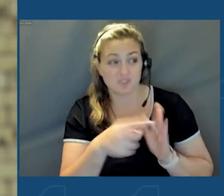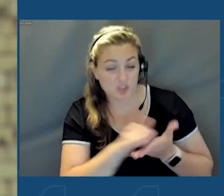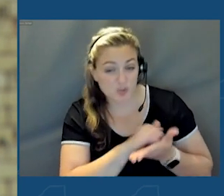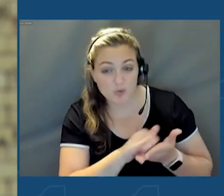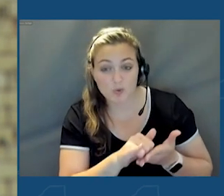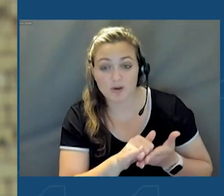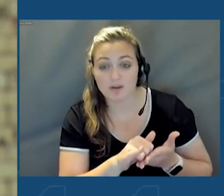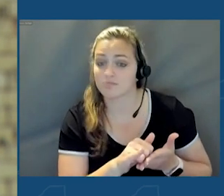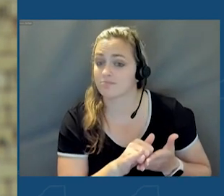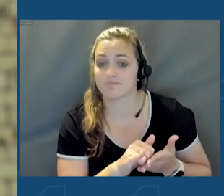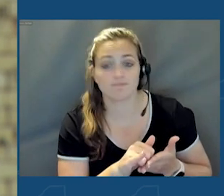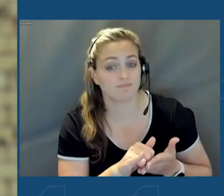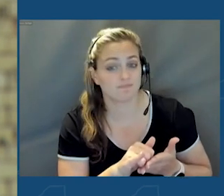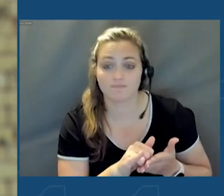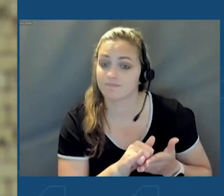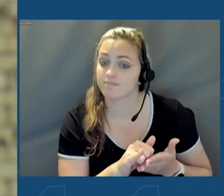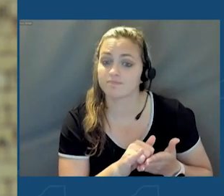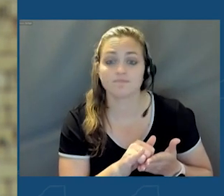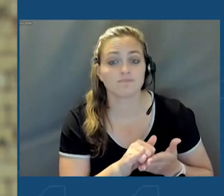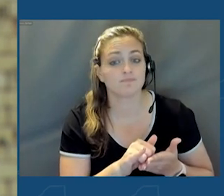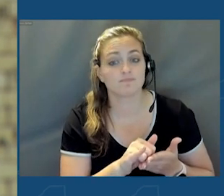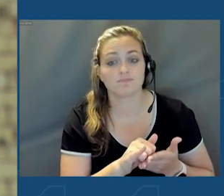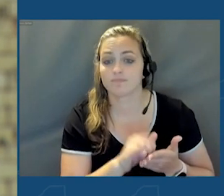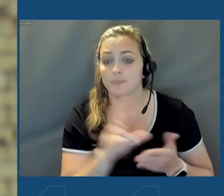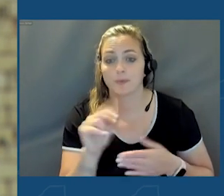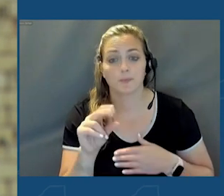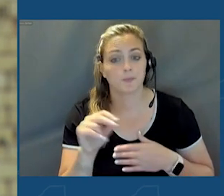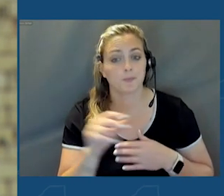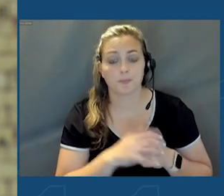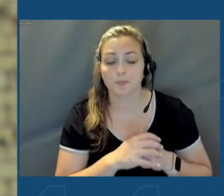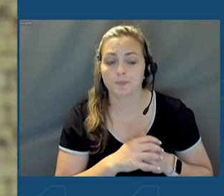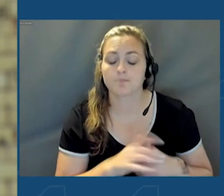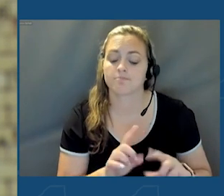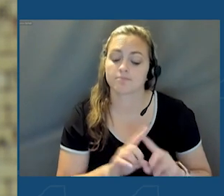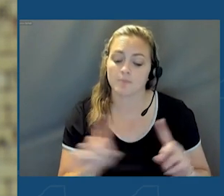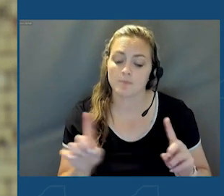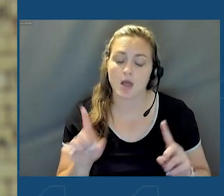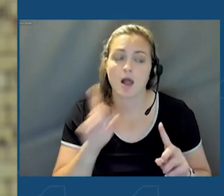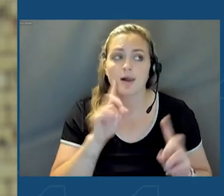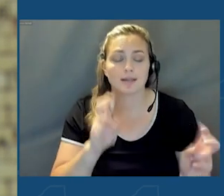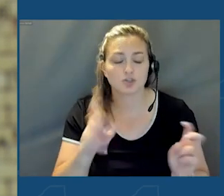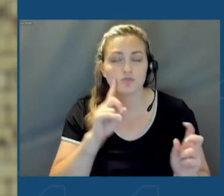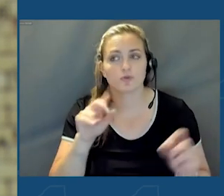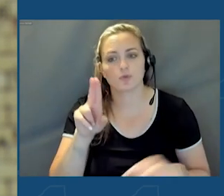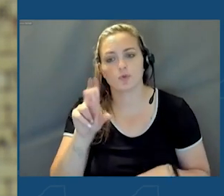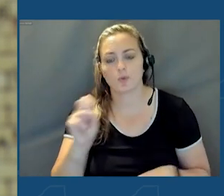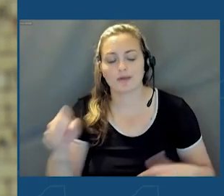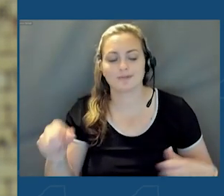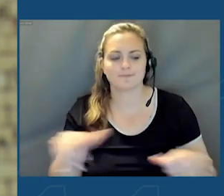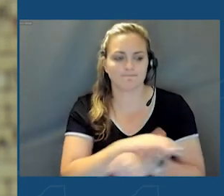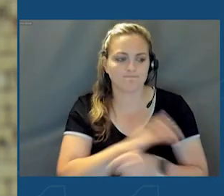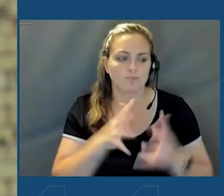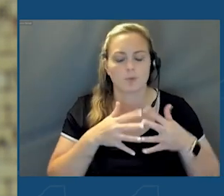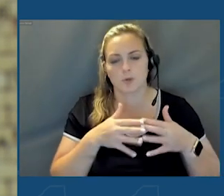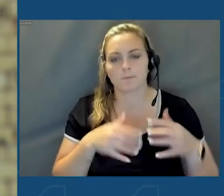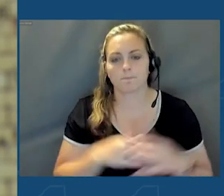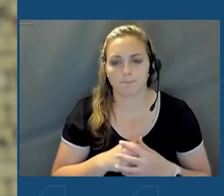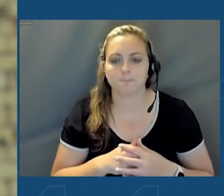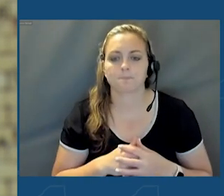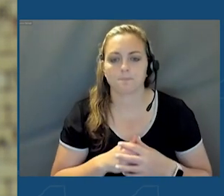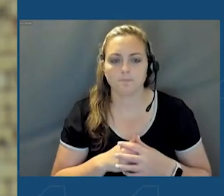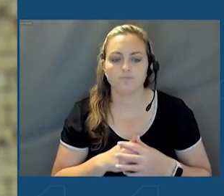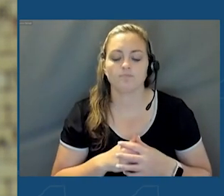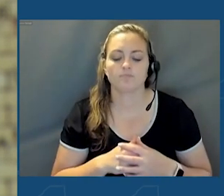State that's facing a housing and affordability crisis, but it's an issue for the United States as a whole. They underscore the range